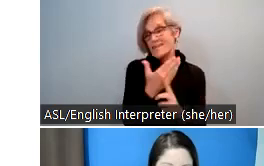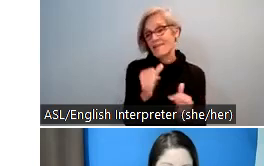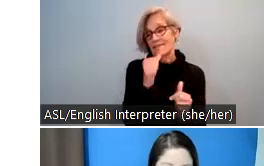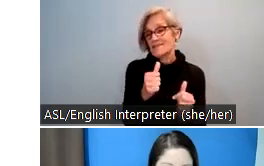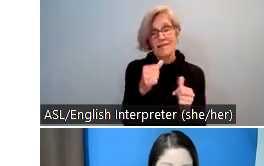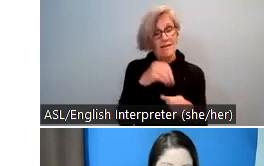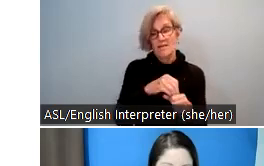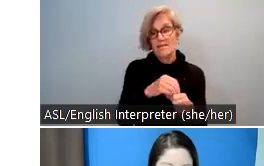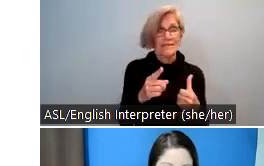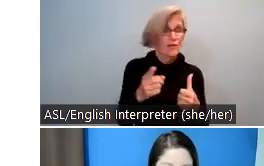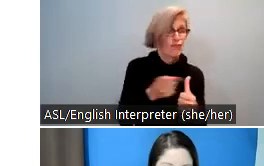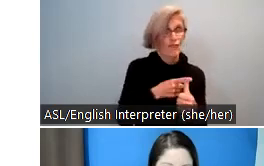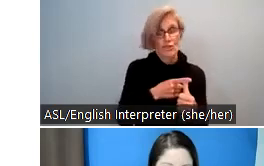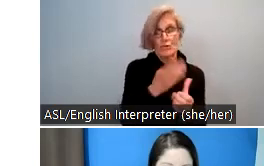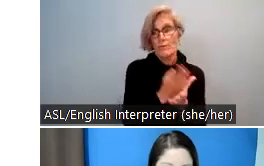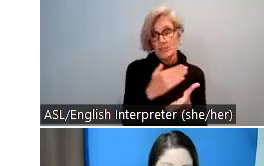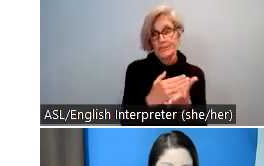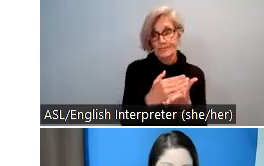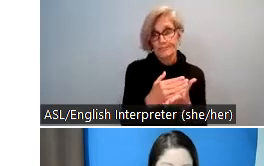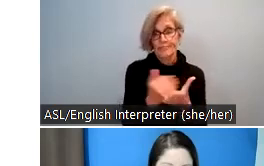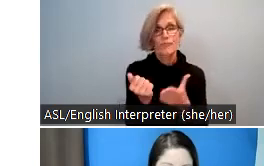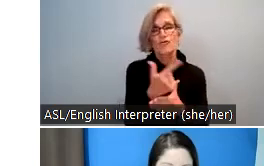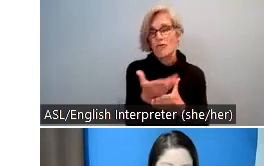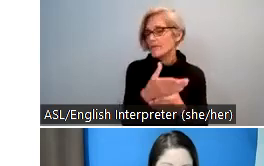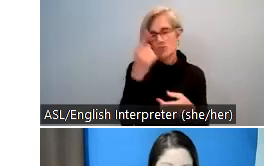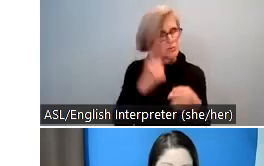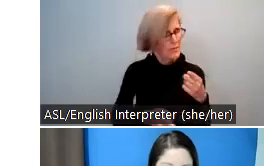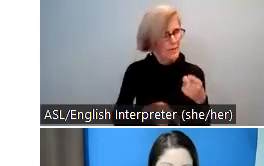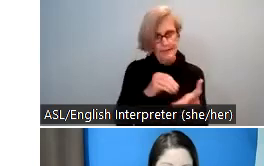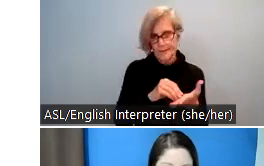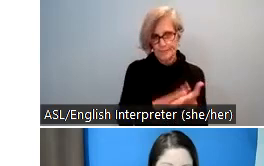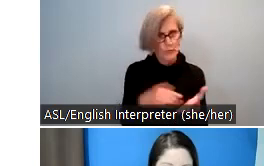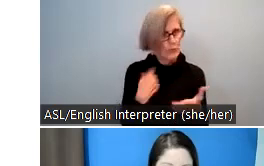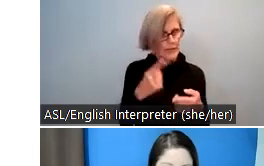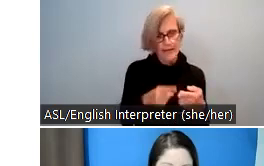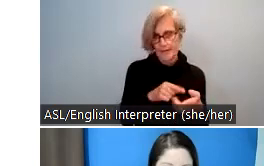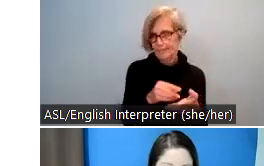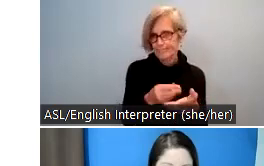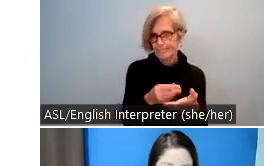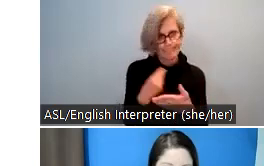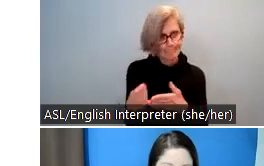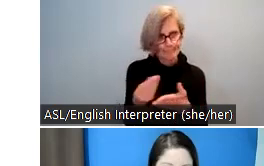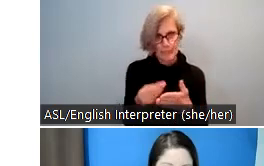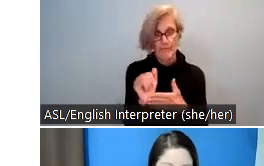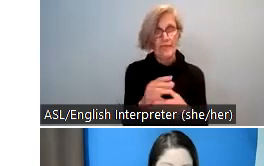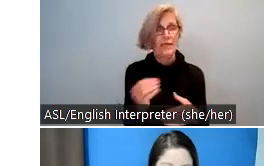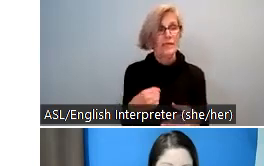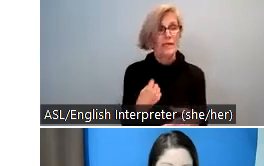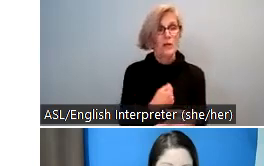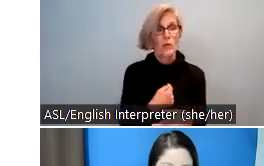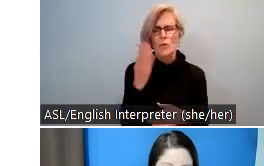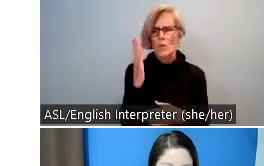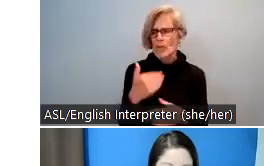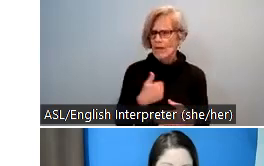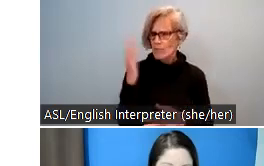all ineligible expenses. And again, we will be providing this presentation,